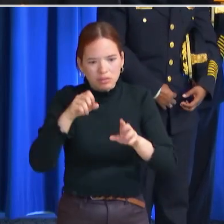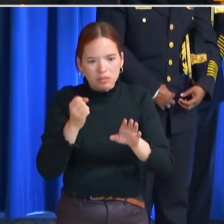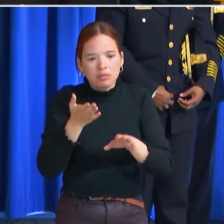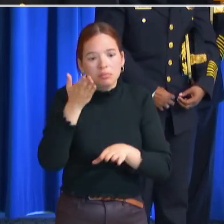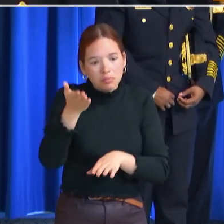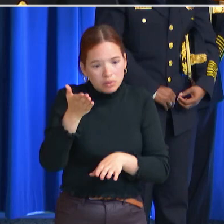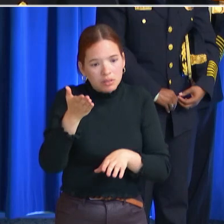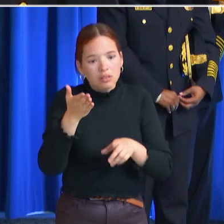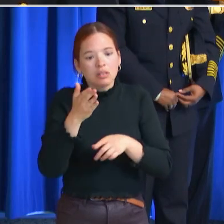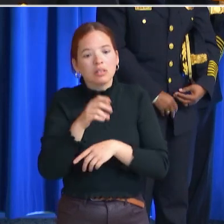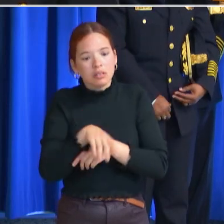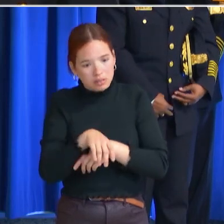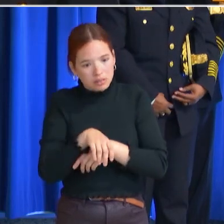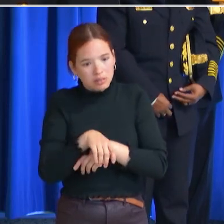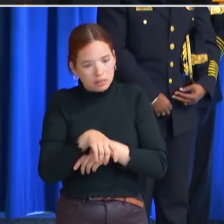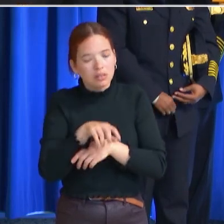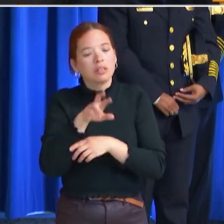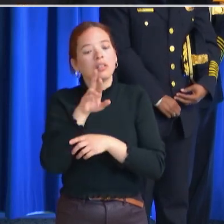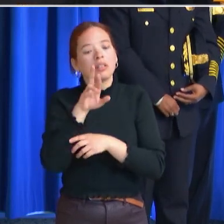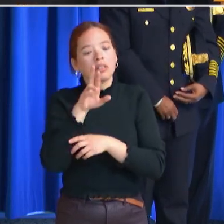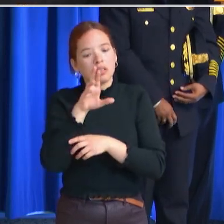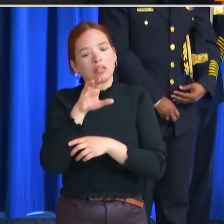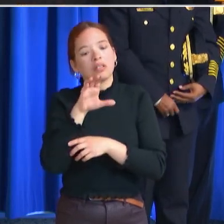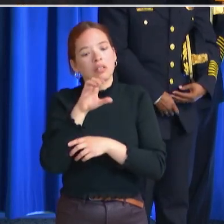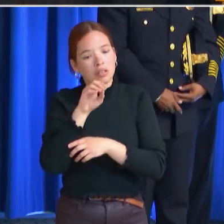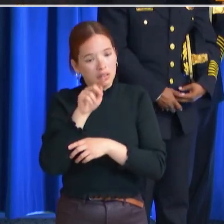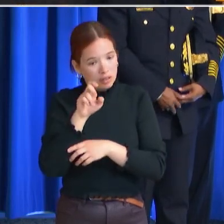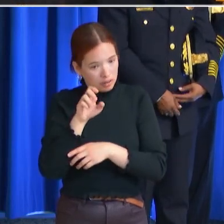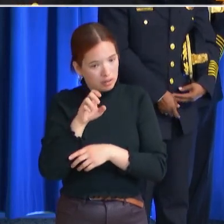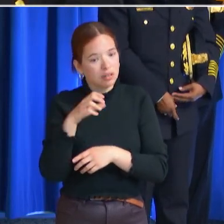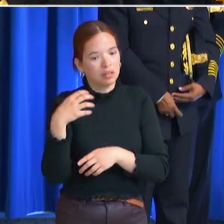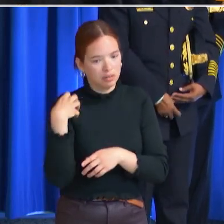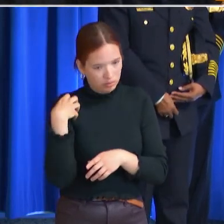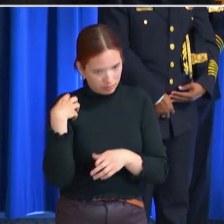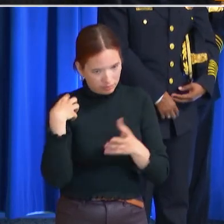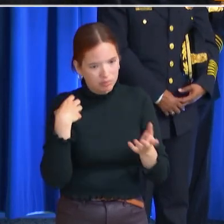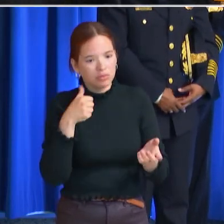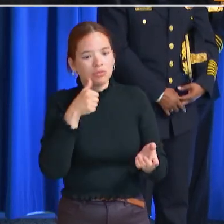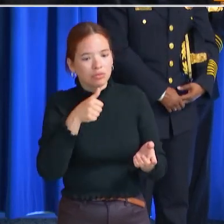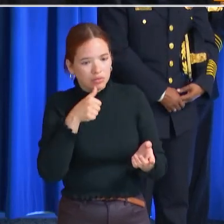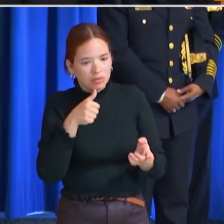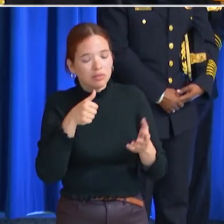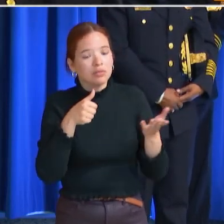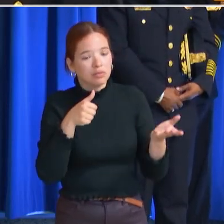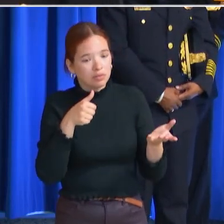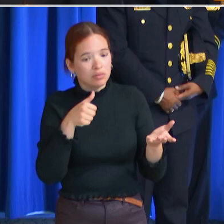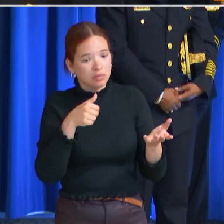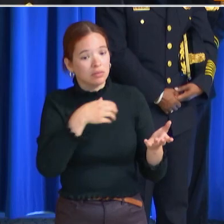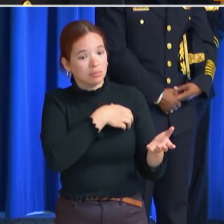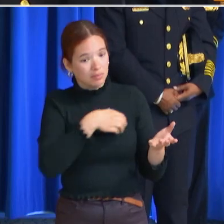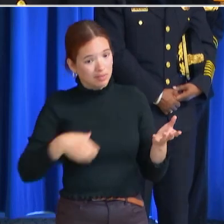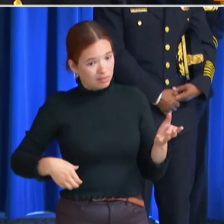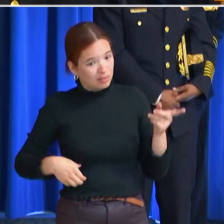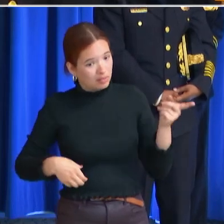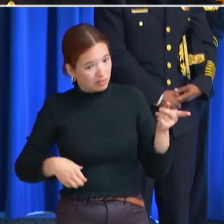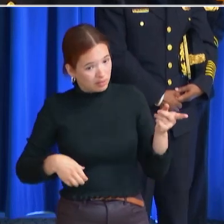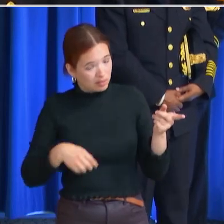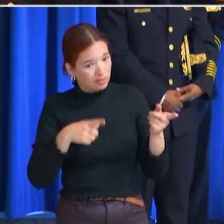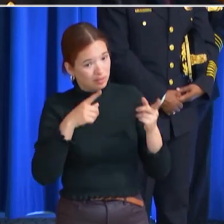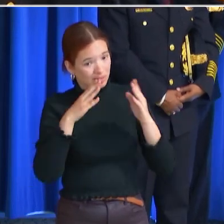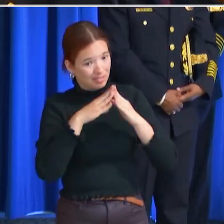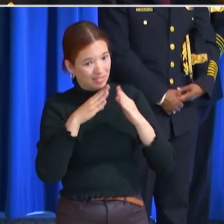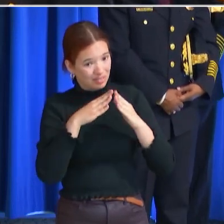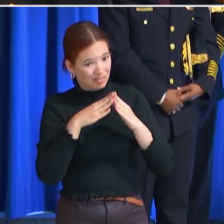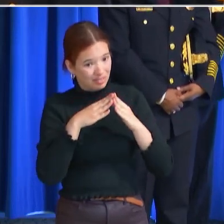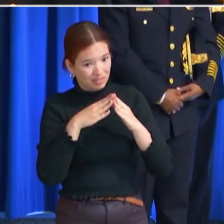of police. Now, I'm a DC girl, so I think being mayor of your hometown is the best job you can ever have if